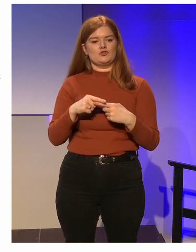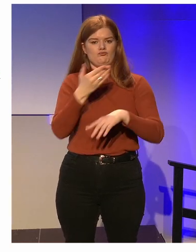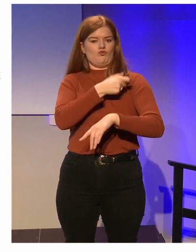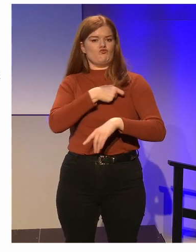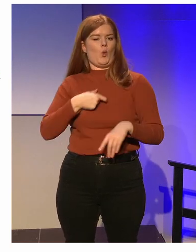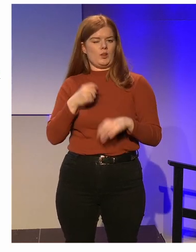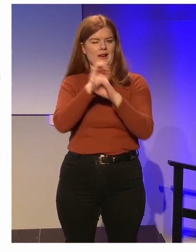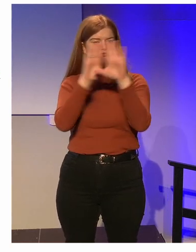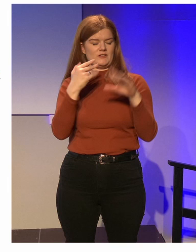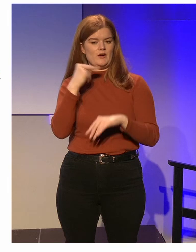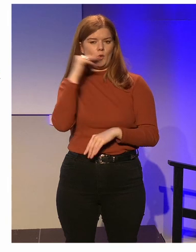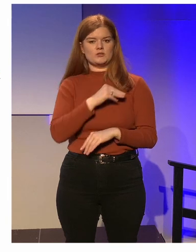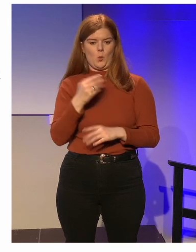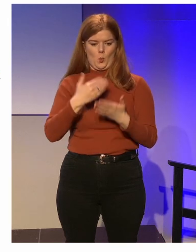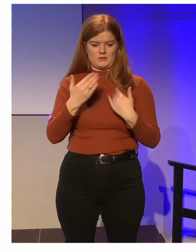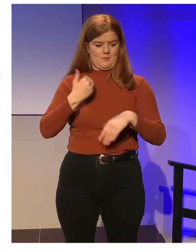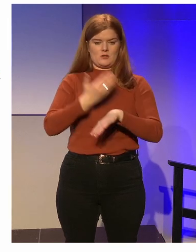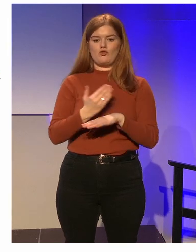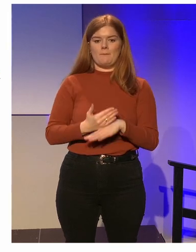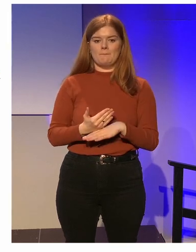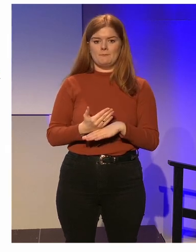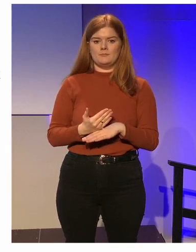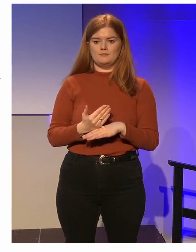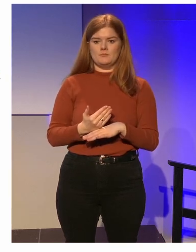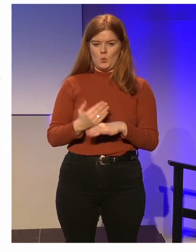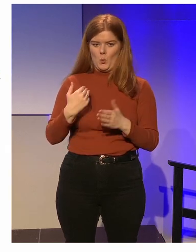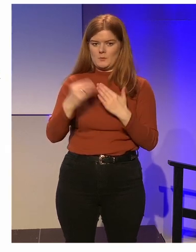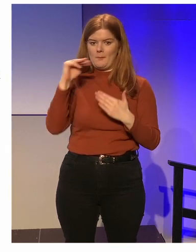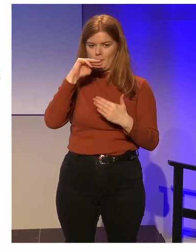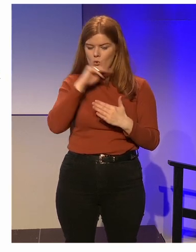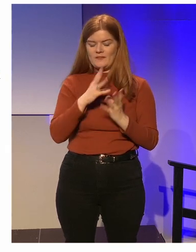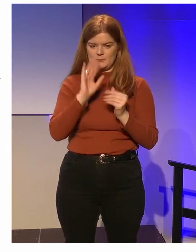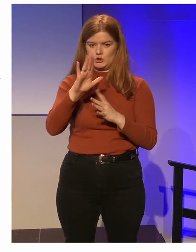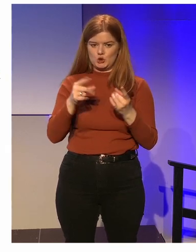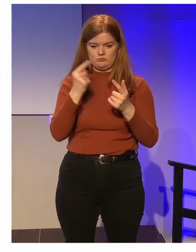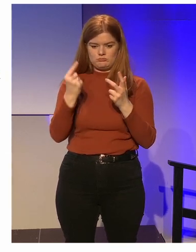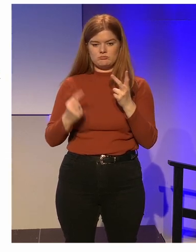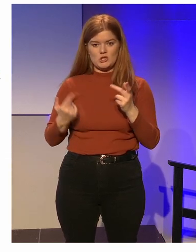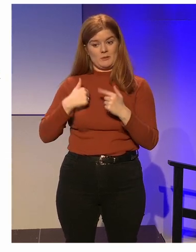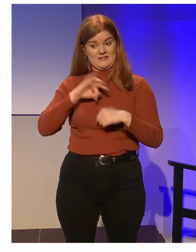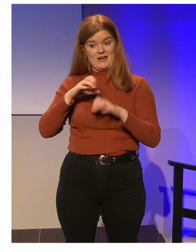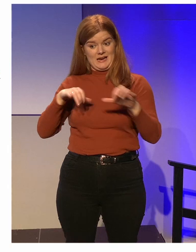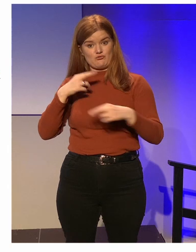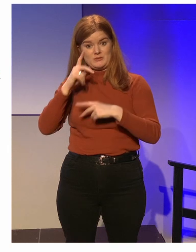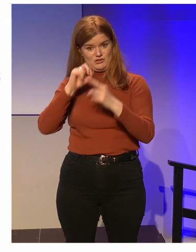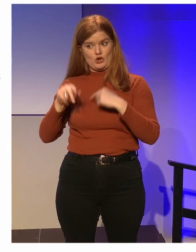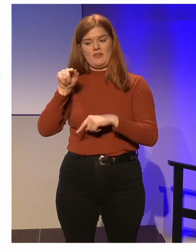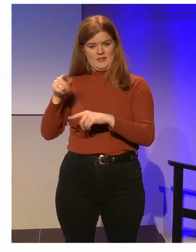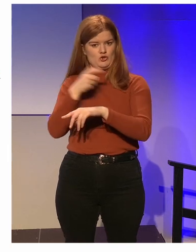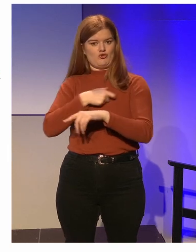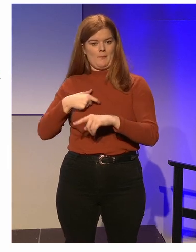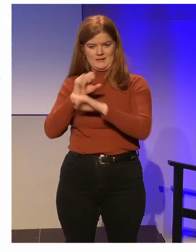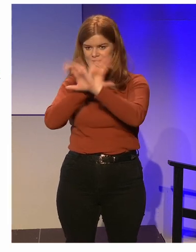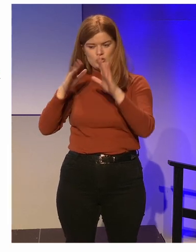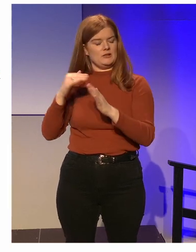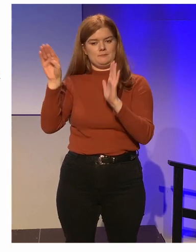is really important. What's my role as? What are the key pieces I'm doing? And as a classroom teacher, their role clarity is very